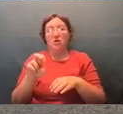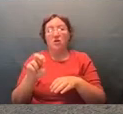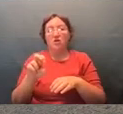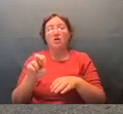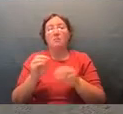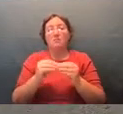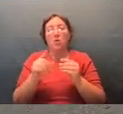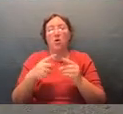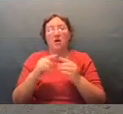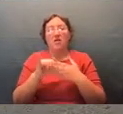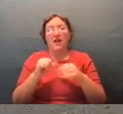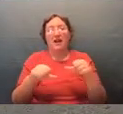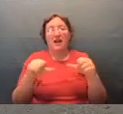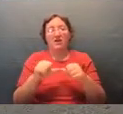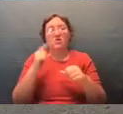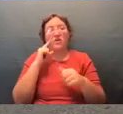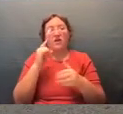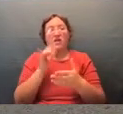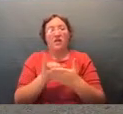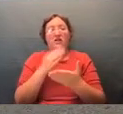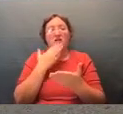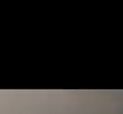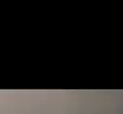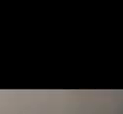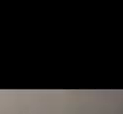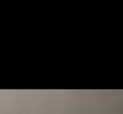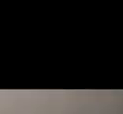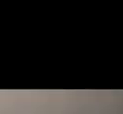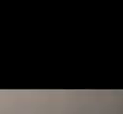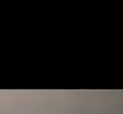about Lake Tahoe. So I thought this would be a good place to stop our virtual tour.